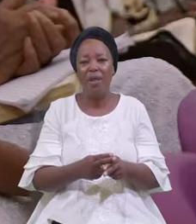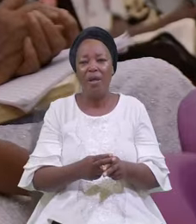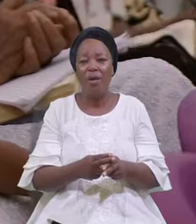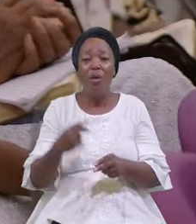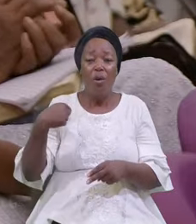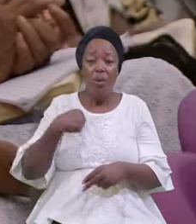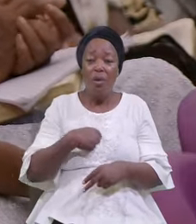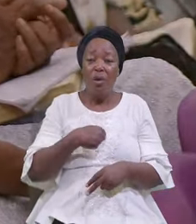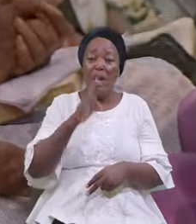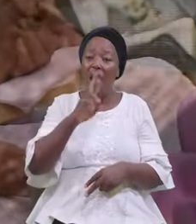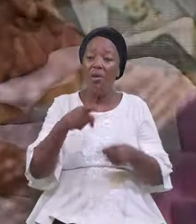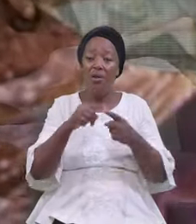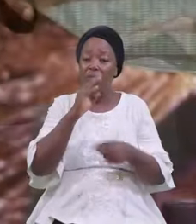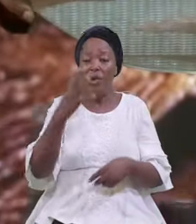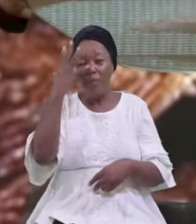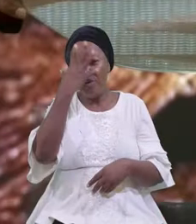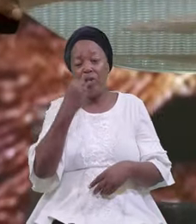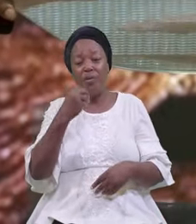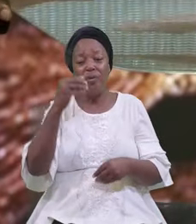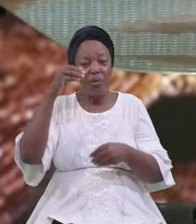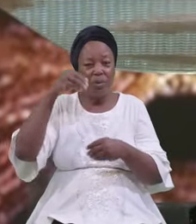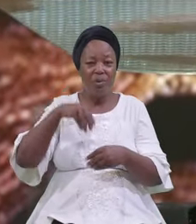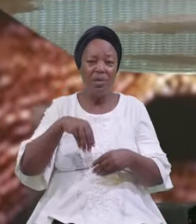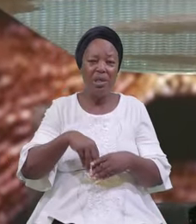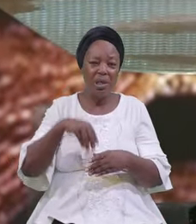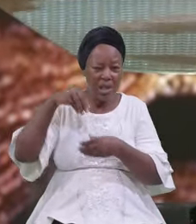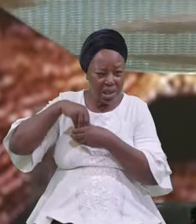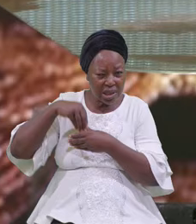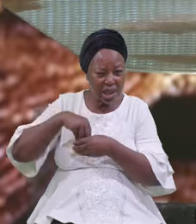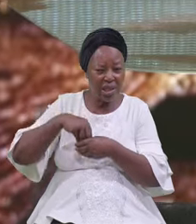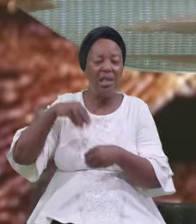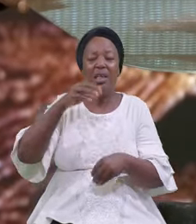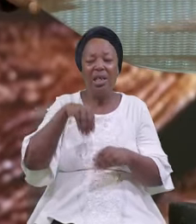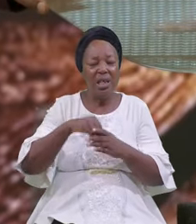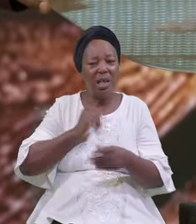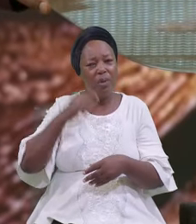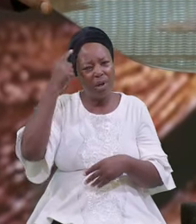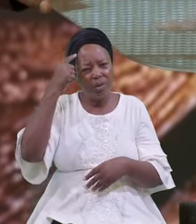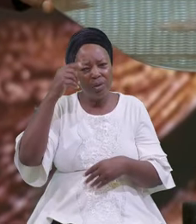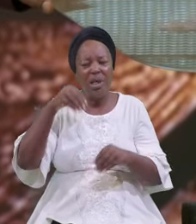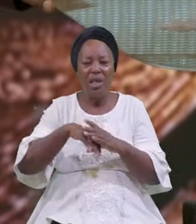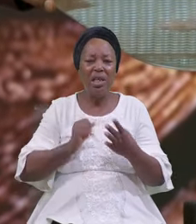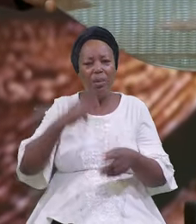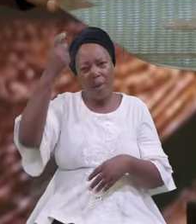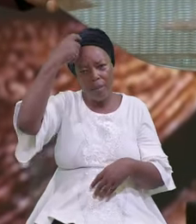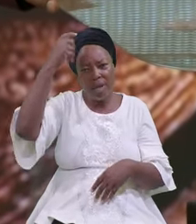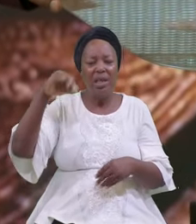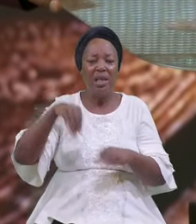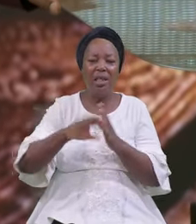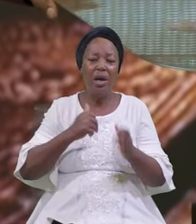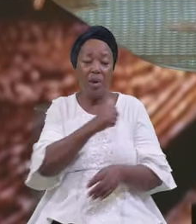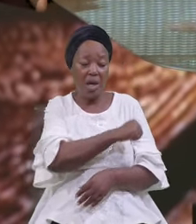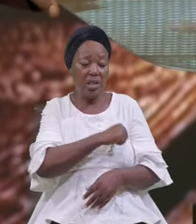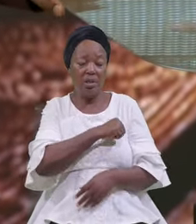beautiful on the inside, in our thoughts, in our mind, in our attitude, in our